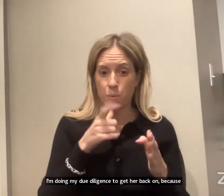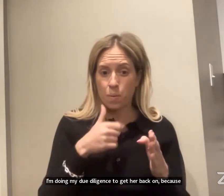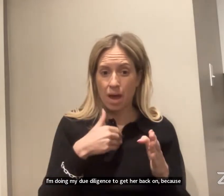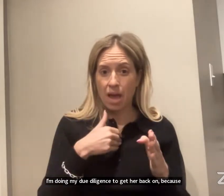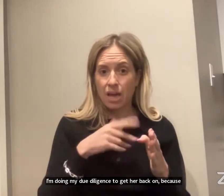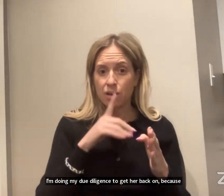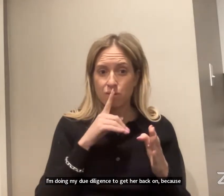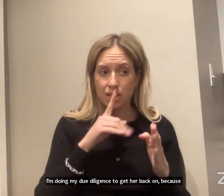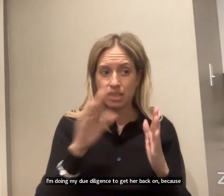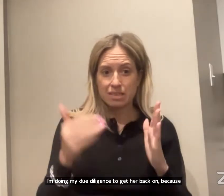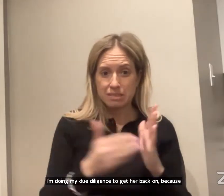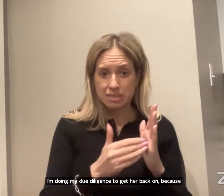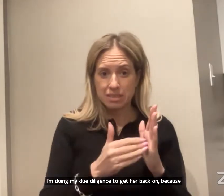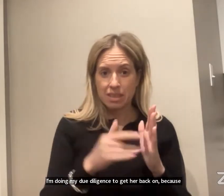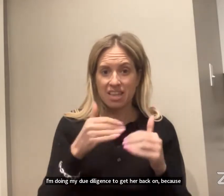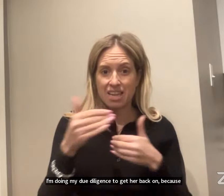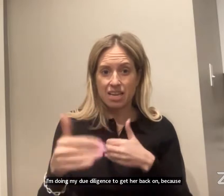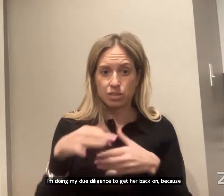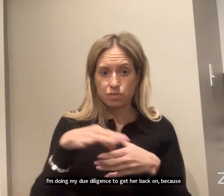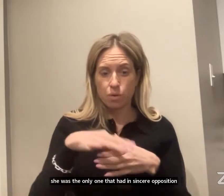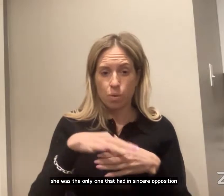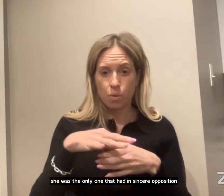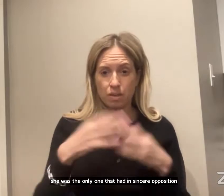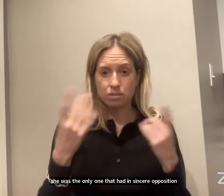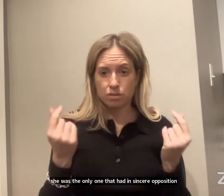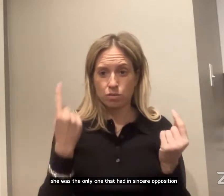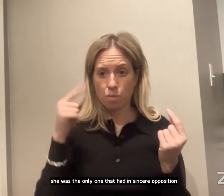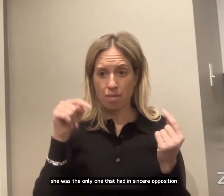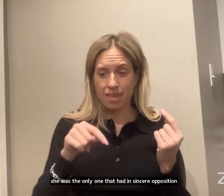sincere opposition towards this next voting action item.